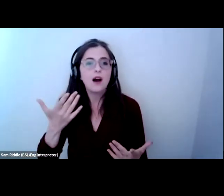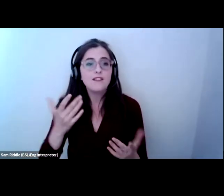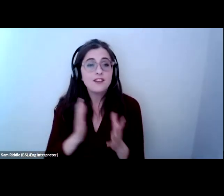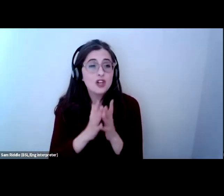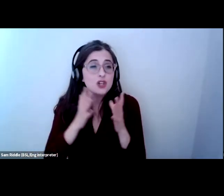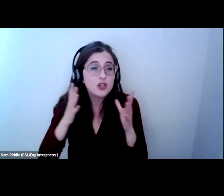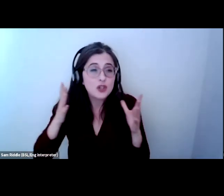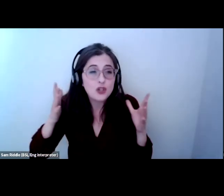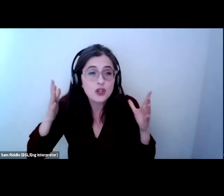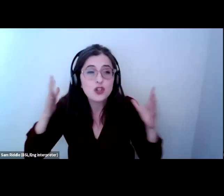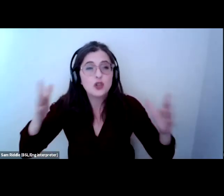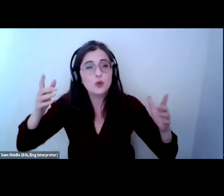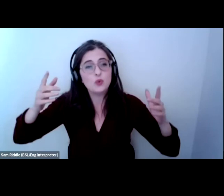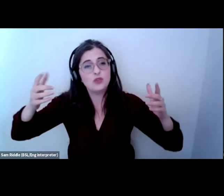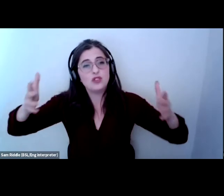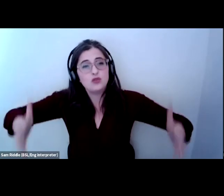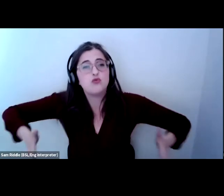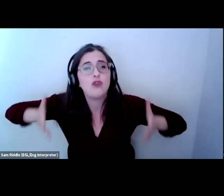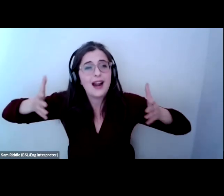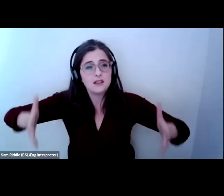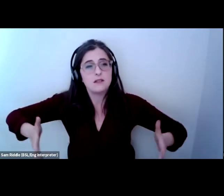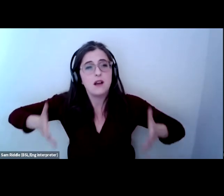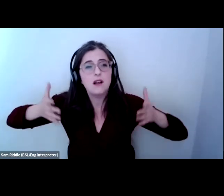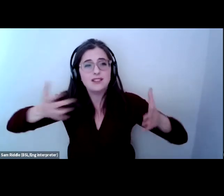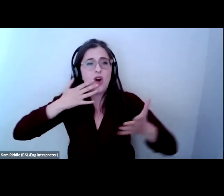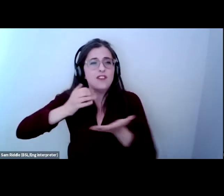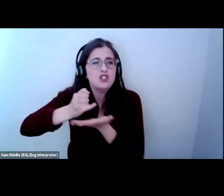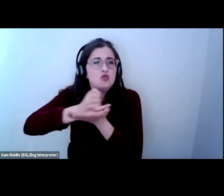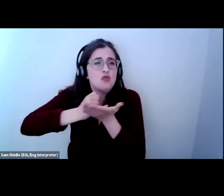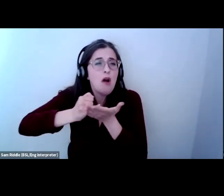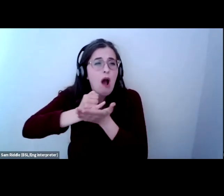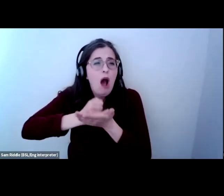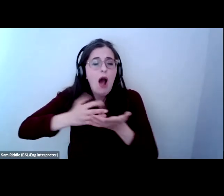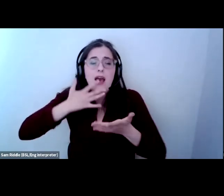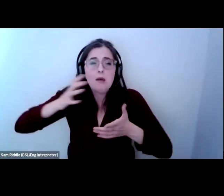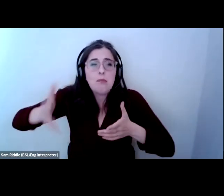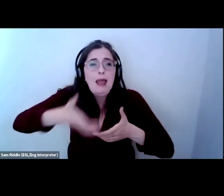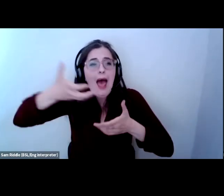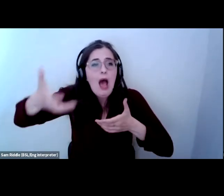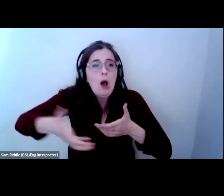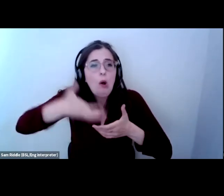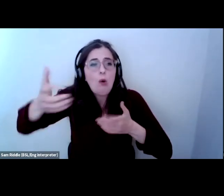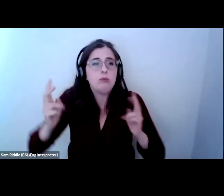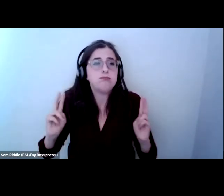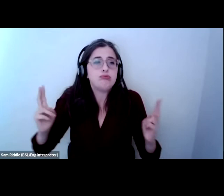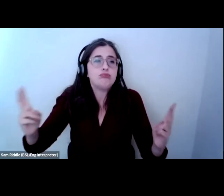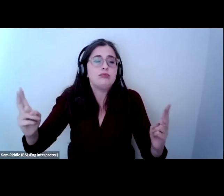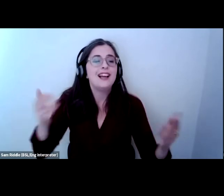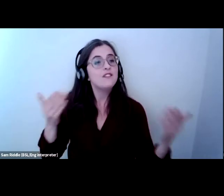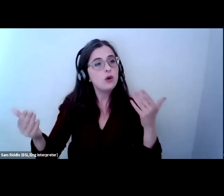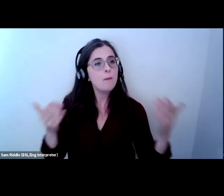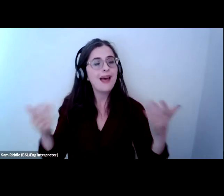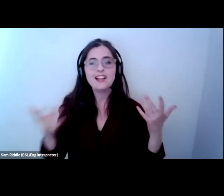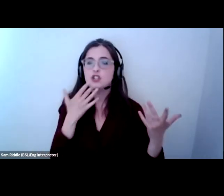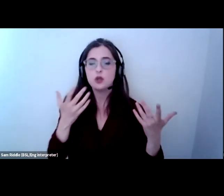massive scale tractors over kind of arid landscapes, plowing up fields, and comparing that to maybe a vibrant